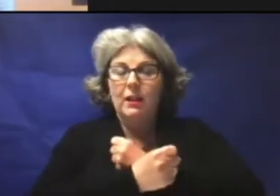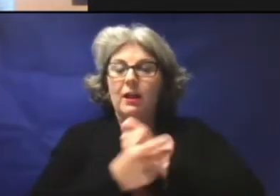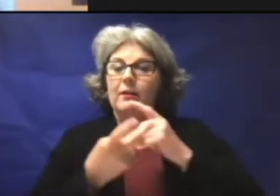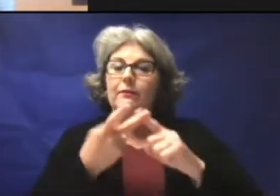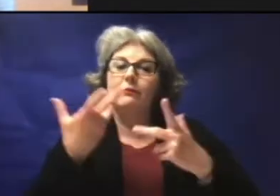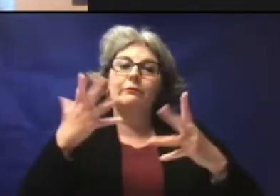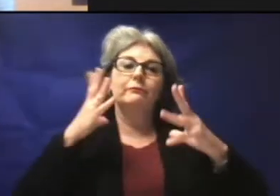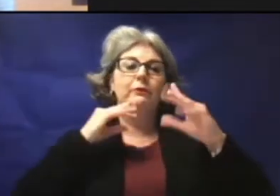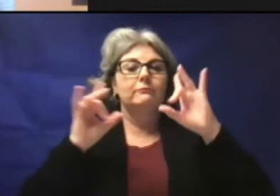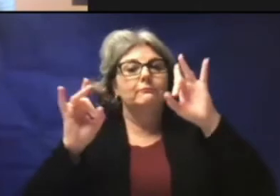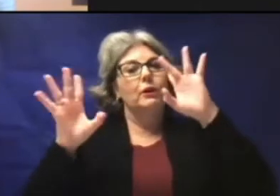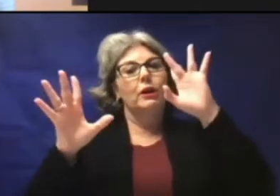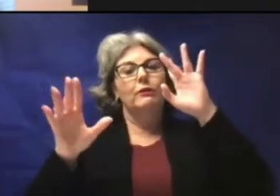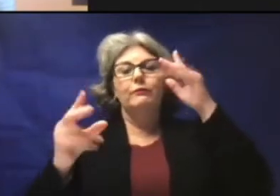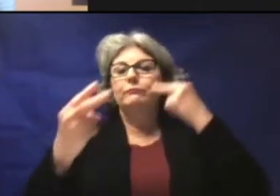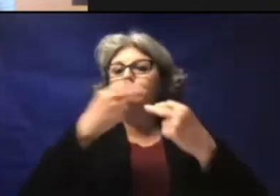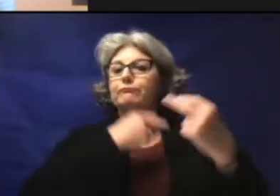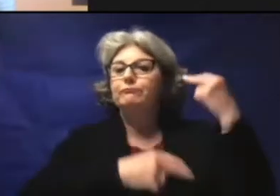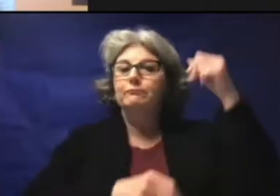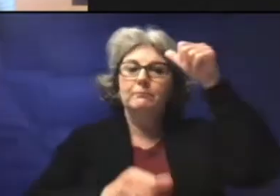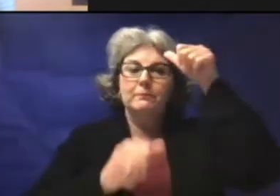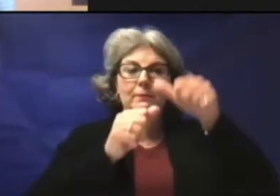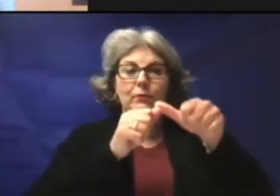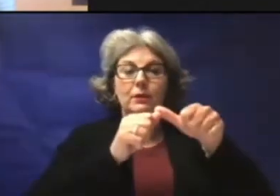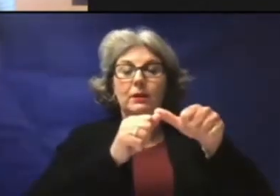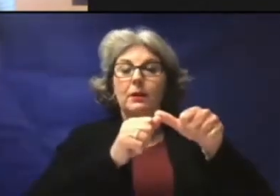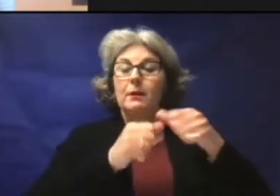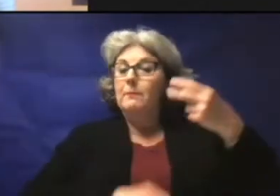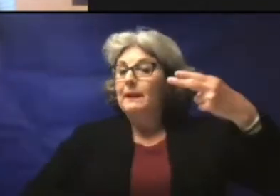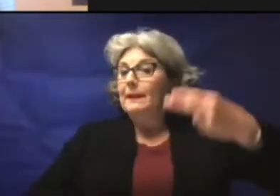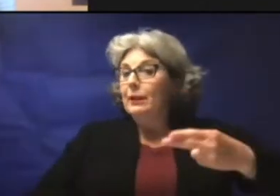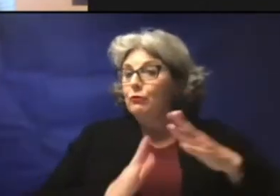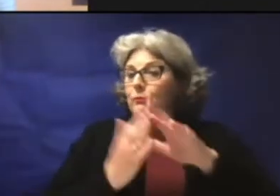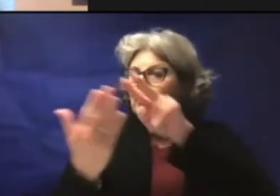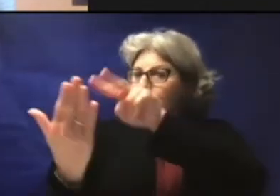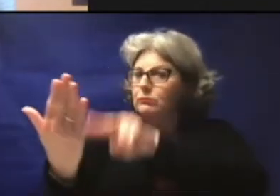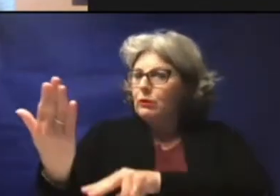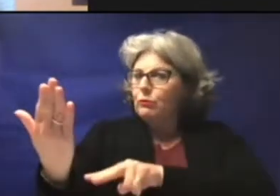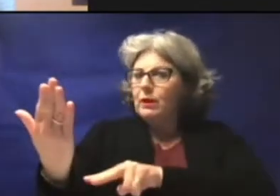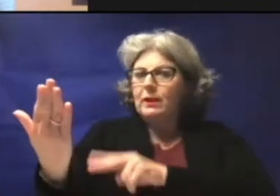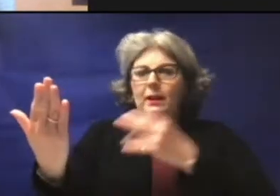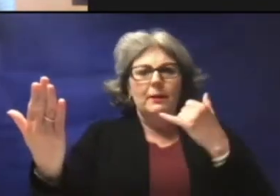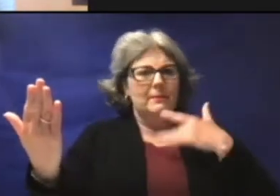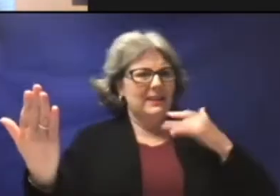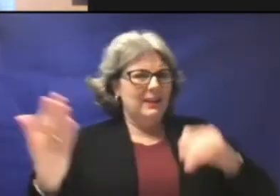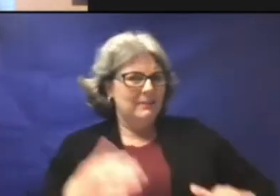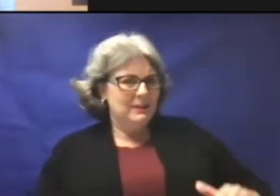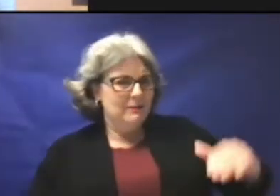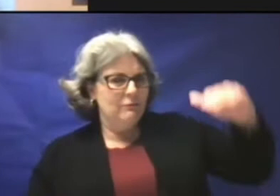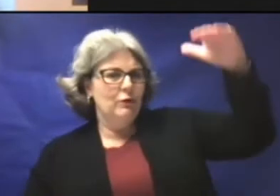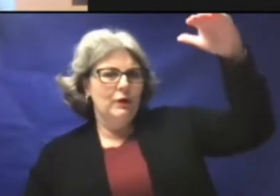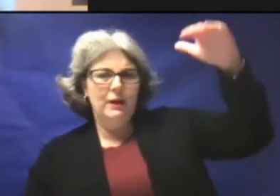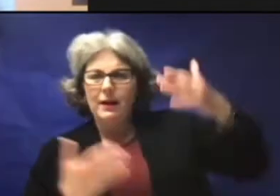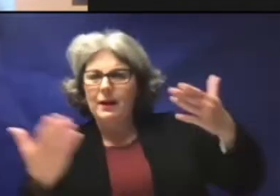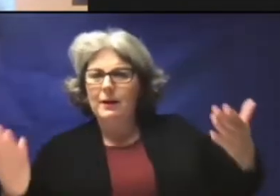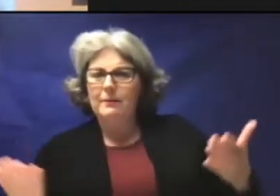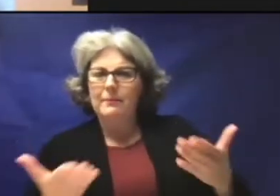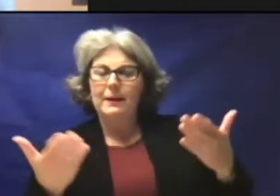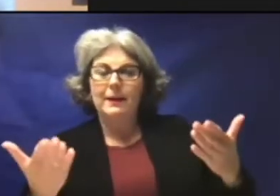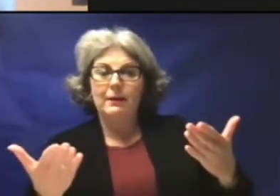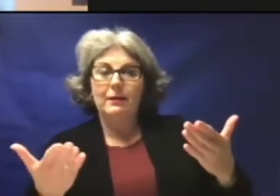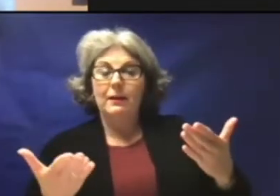this horrific memory that I have only heard about in history books. And now to grow up, I grew up